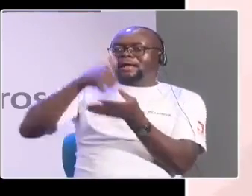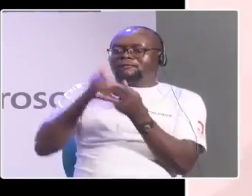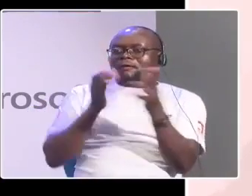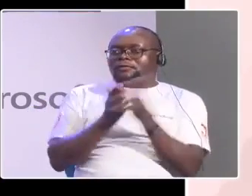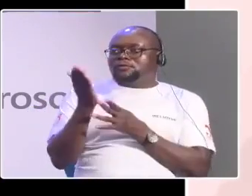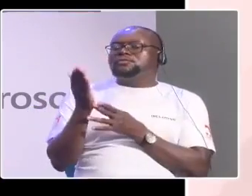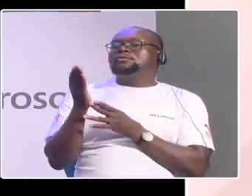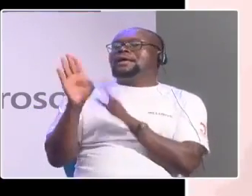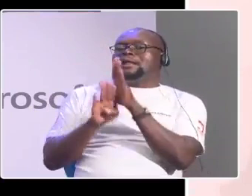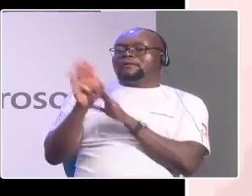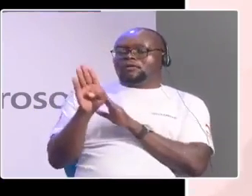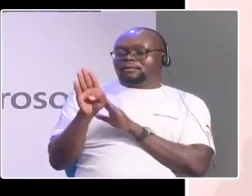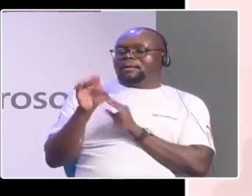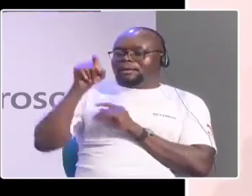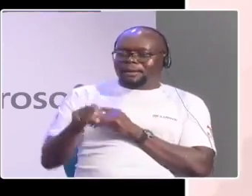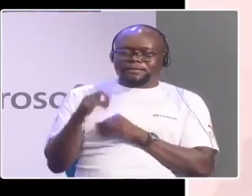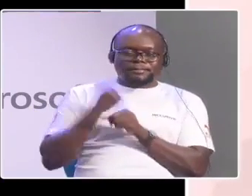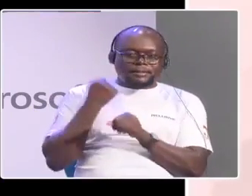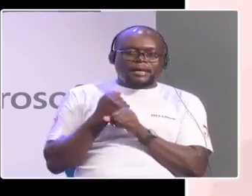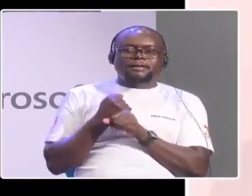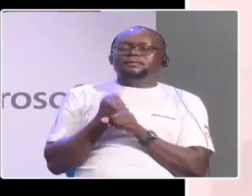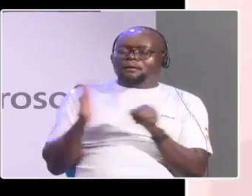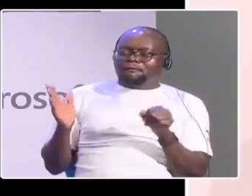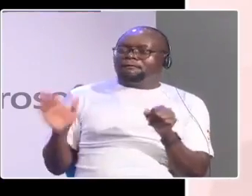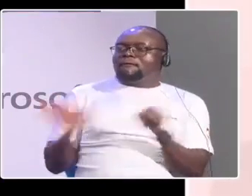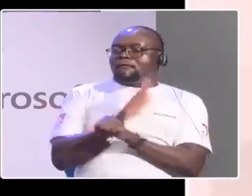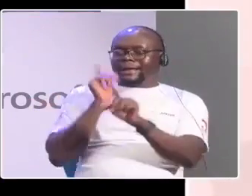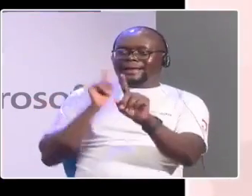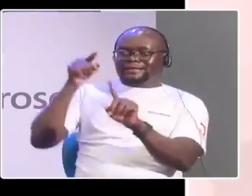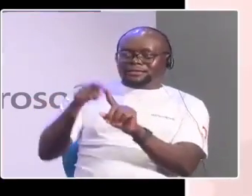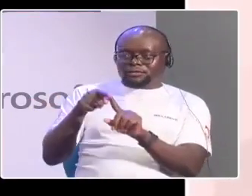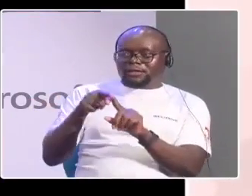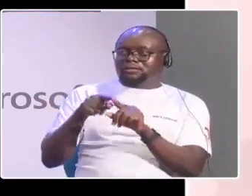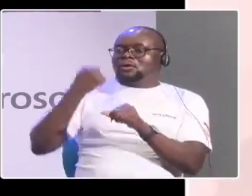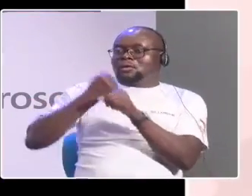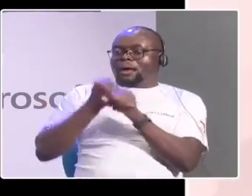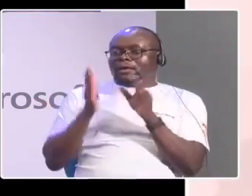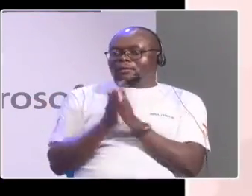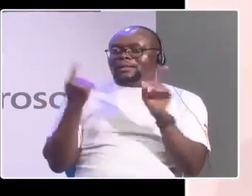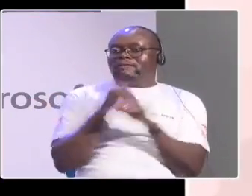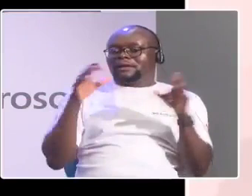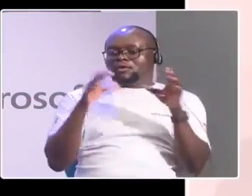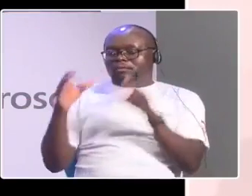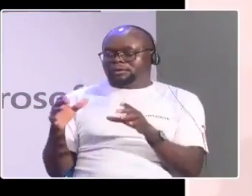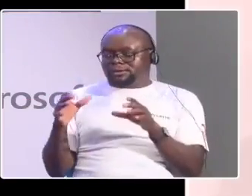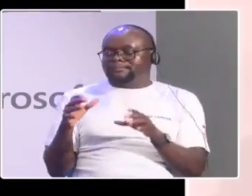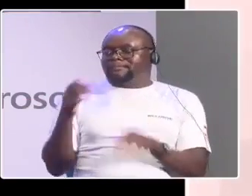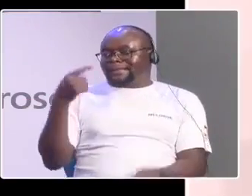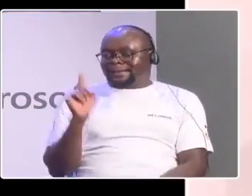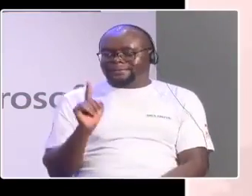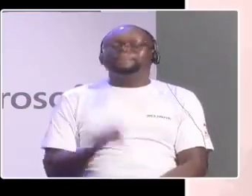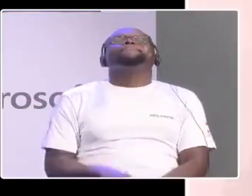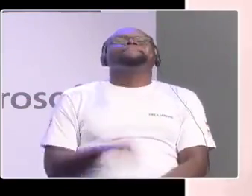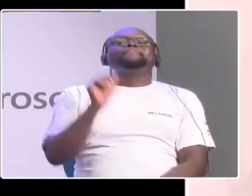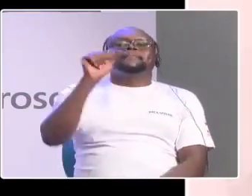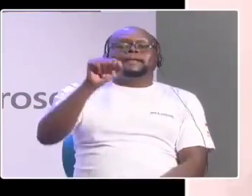the algorithm development. It has to be done thoughtfully and intentionally in conjunction with the different communities. Laura?